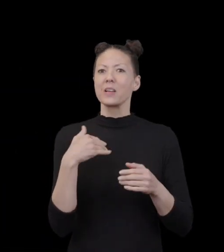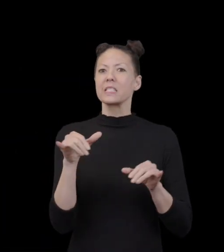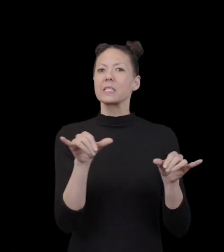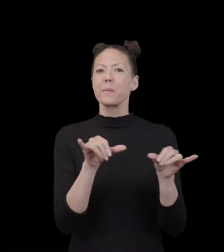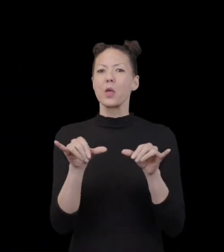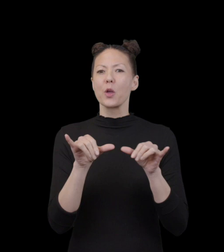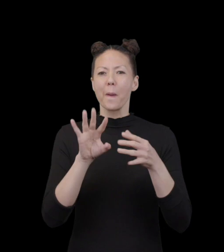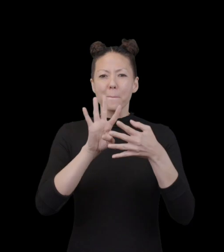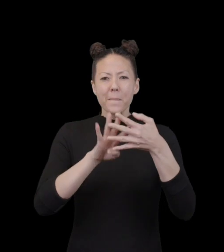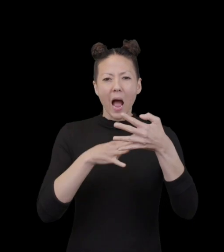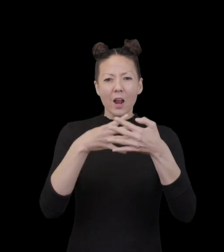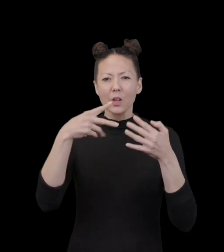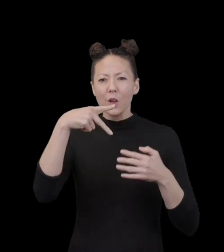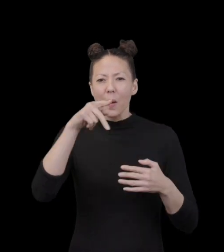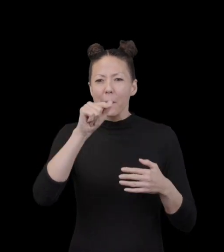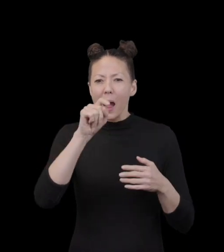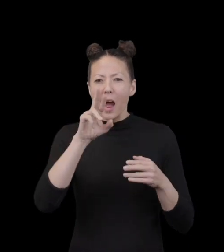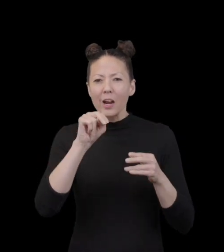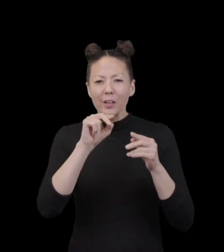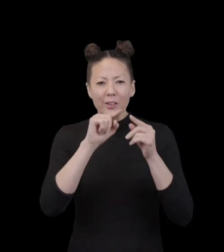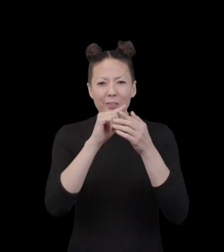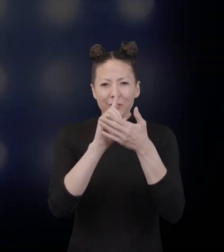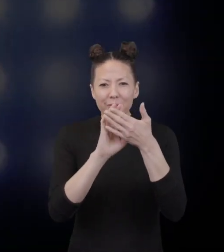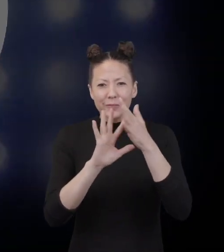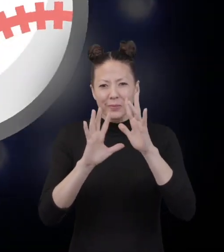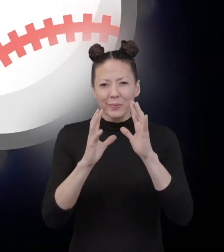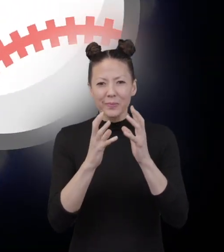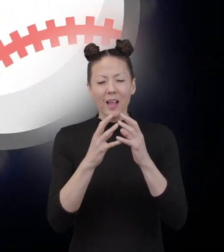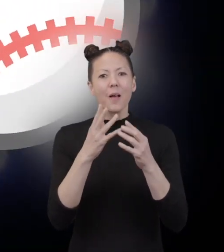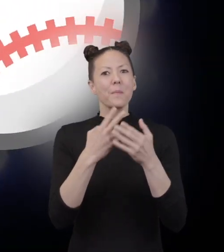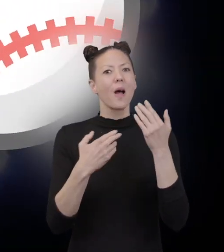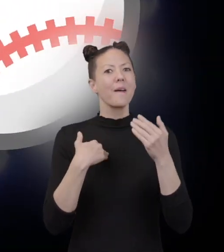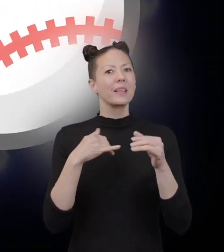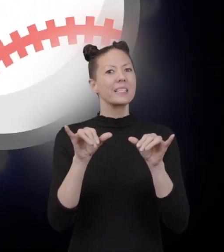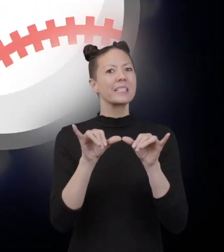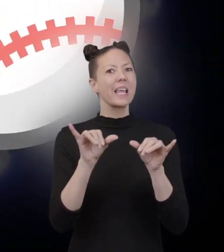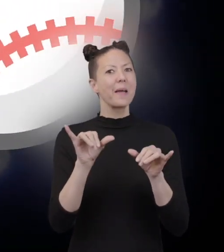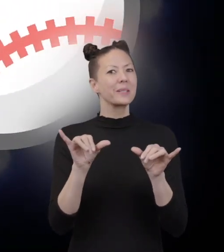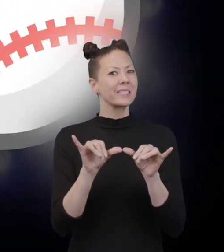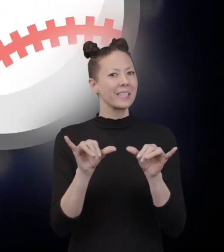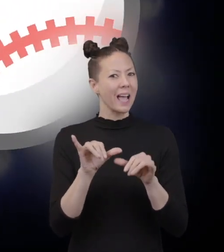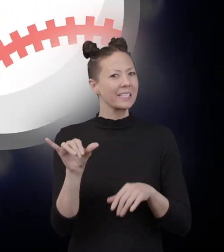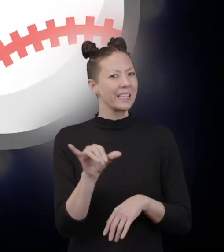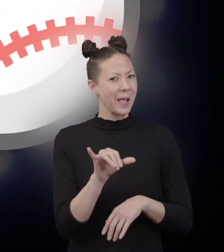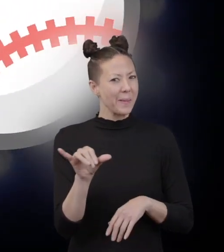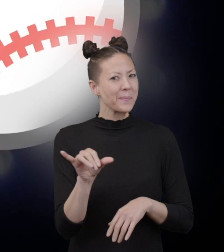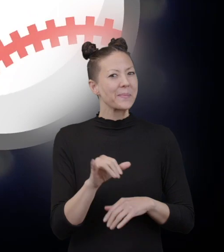have similar patterns on them. They are about the same size too.